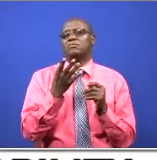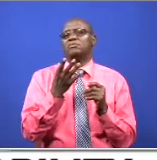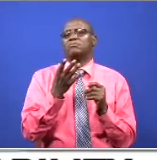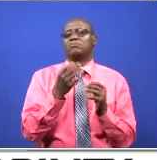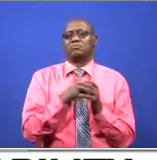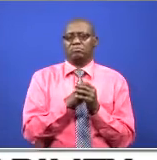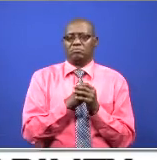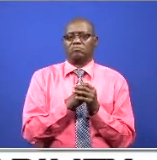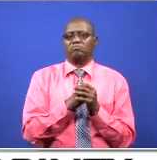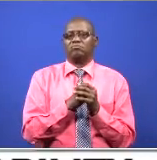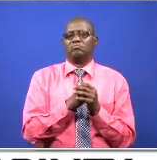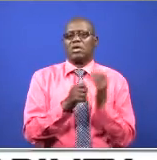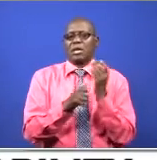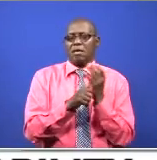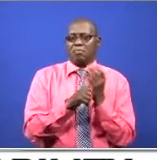numbers?